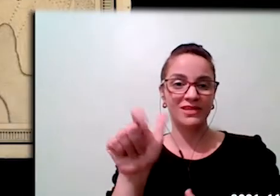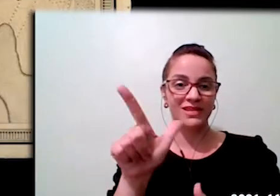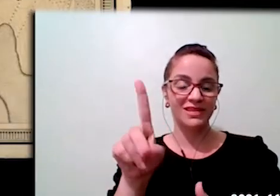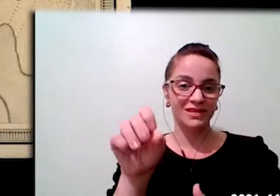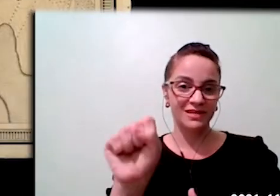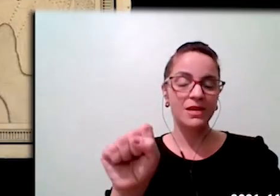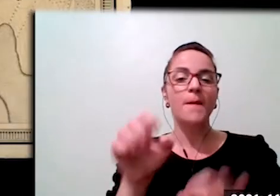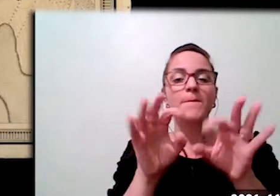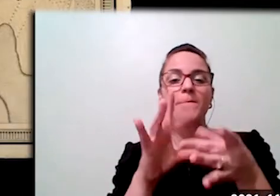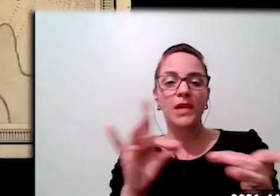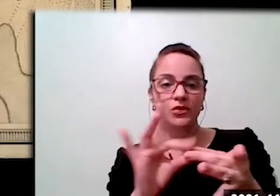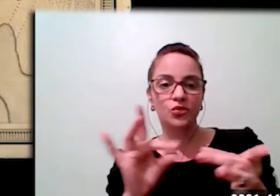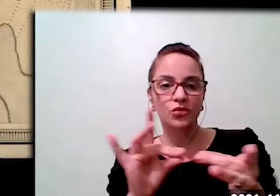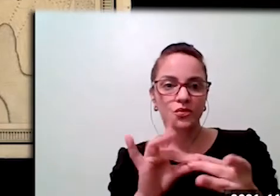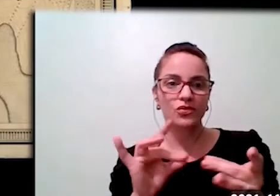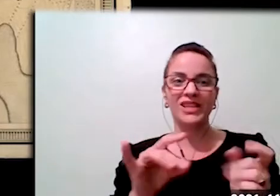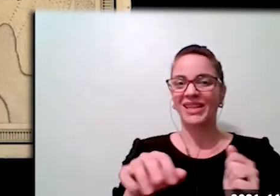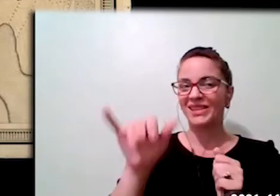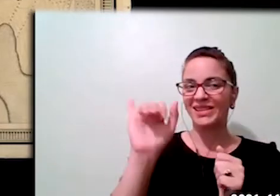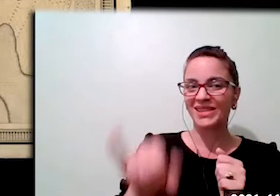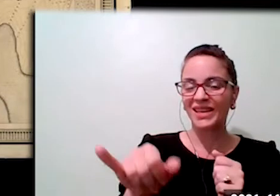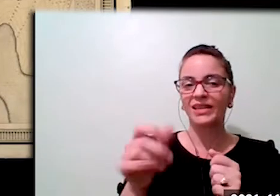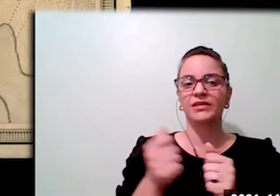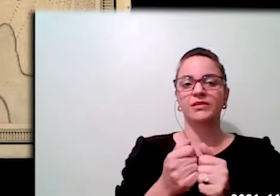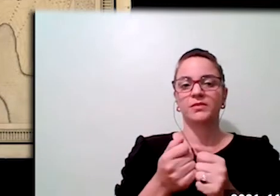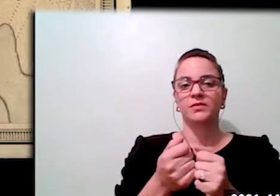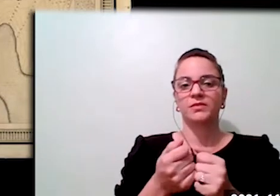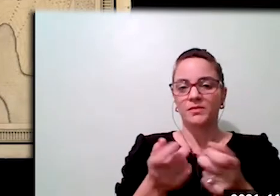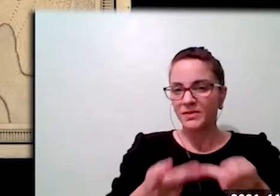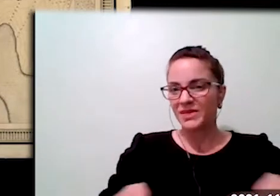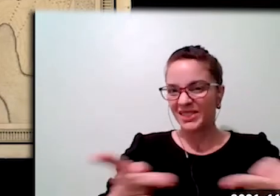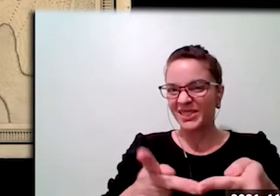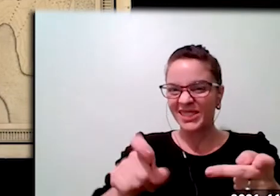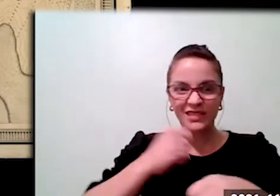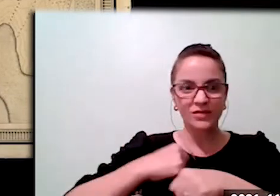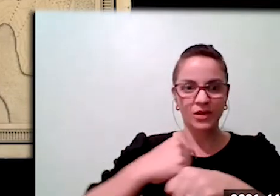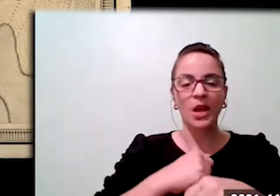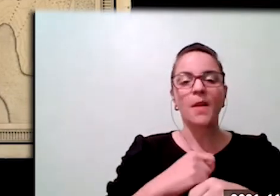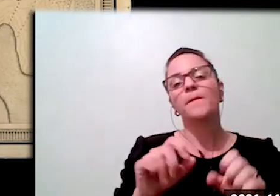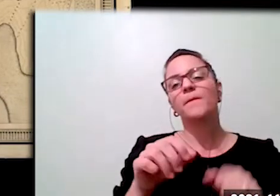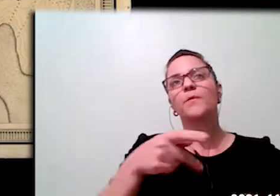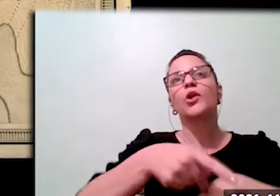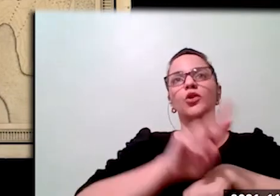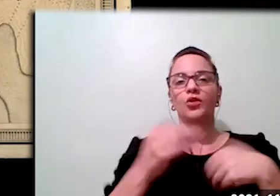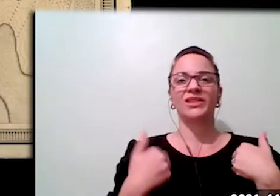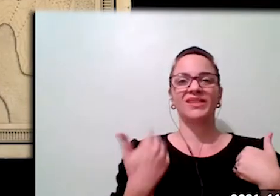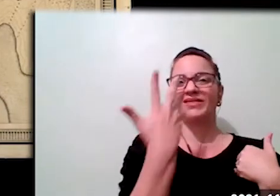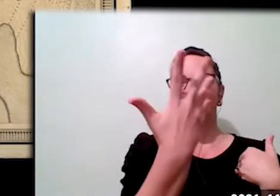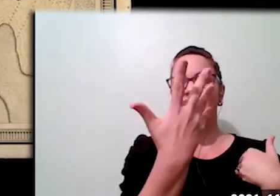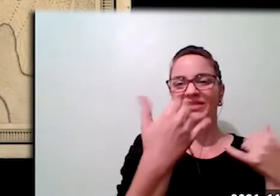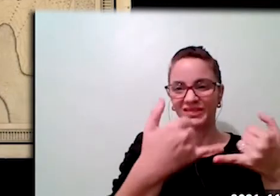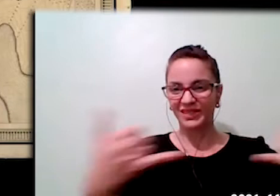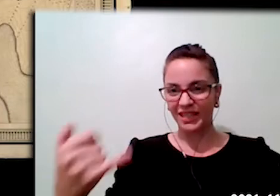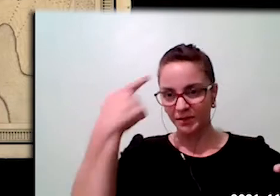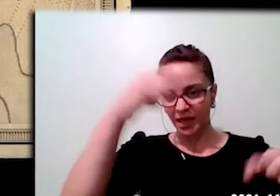was important, yes, the historic district, but that the three lines, Puerto Rico had five lines of defense, right? And three